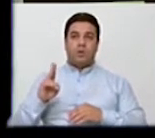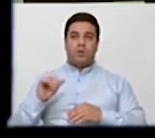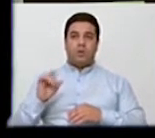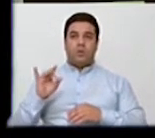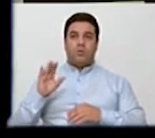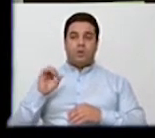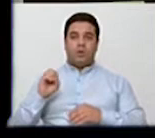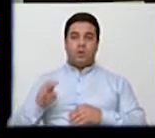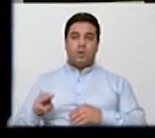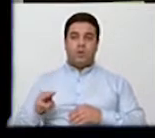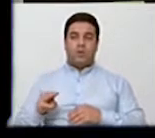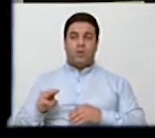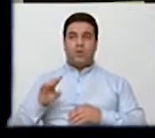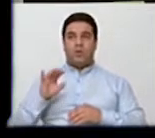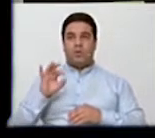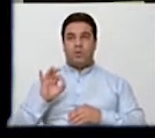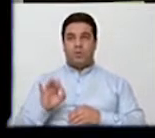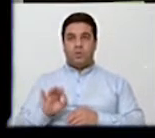karbonatdan esa